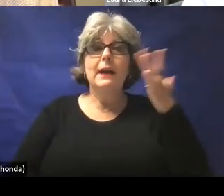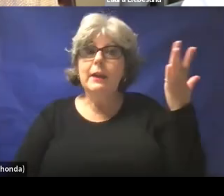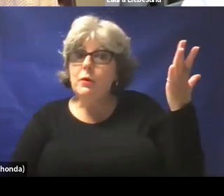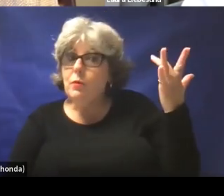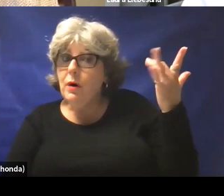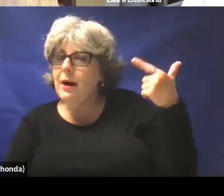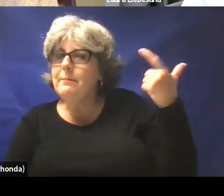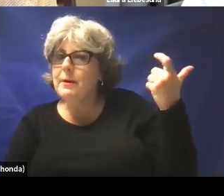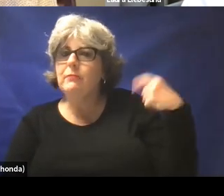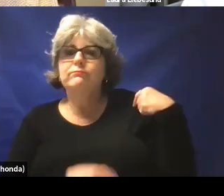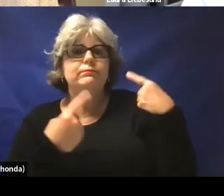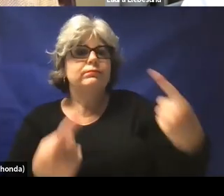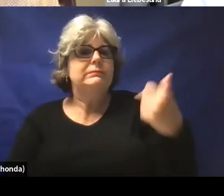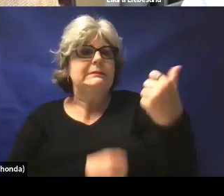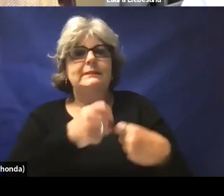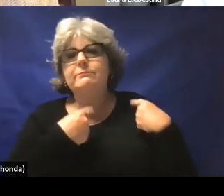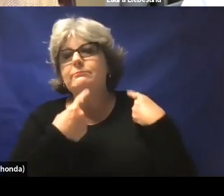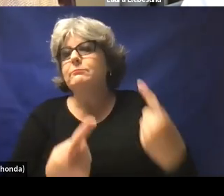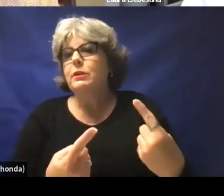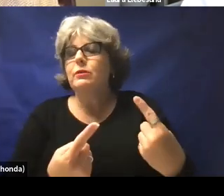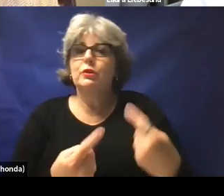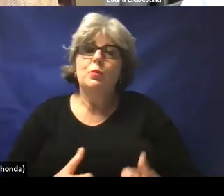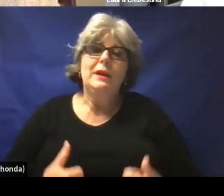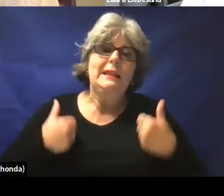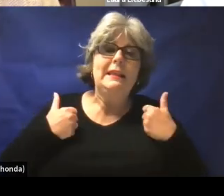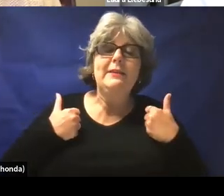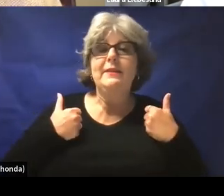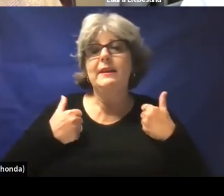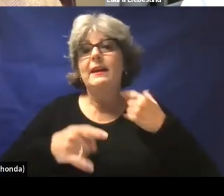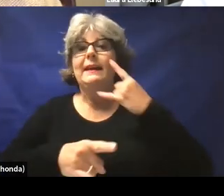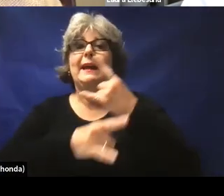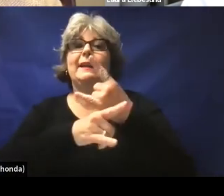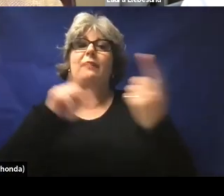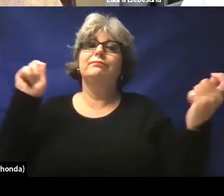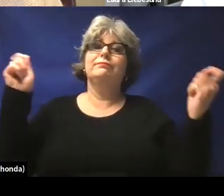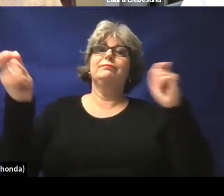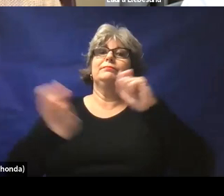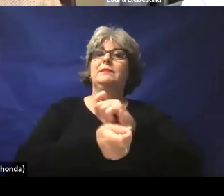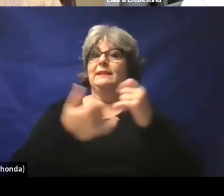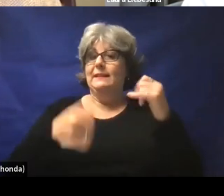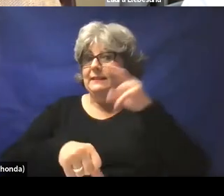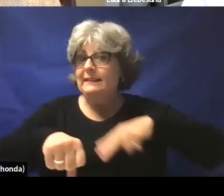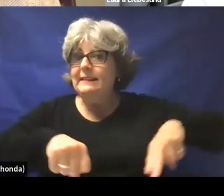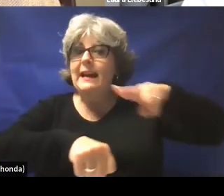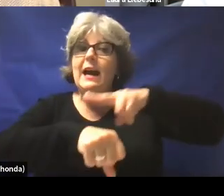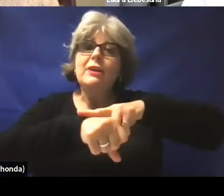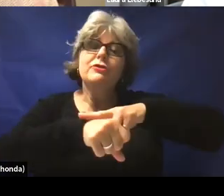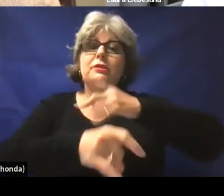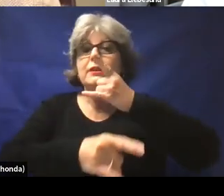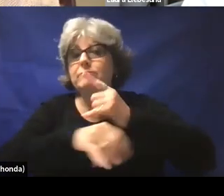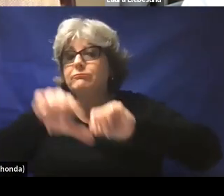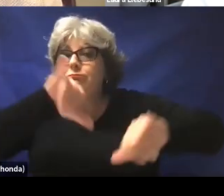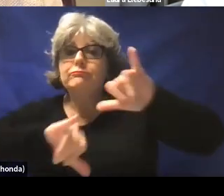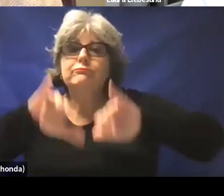because over the past decade, we've been living during a cocktail renaissance. So a time period nationally where cocktails are coming back